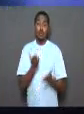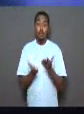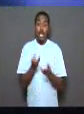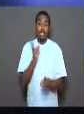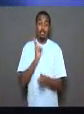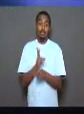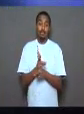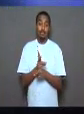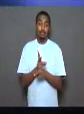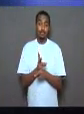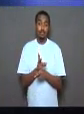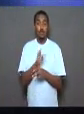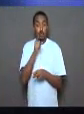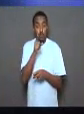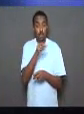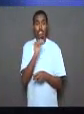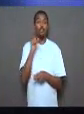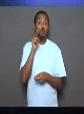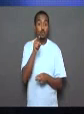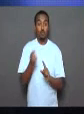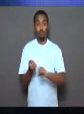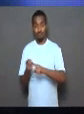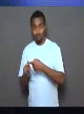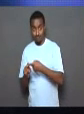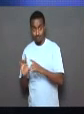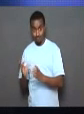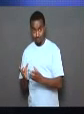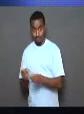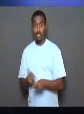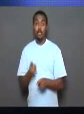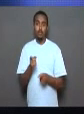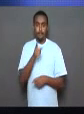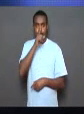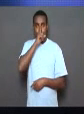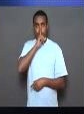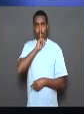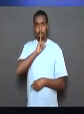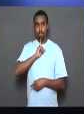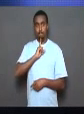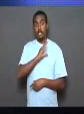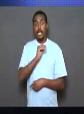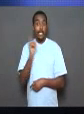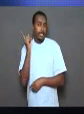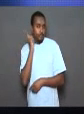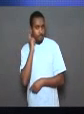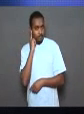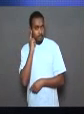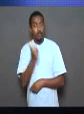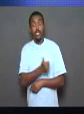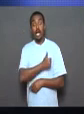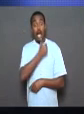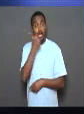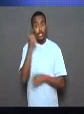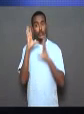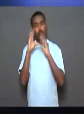You might expect that you and your classmates will be quiet and will listen